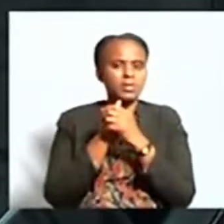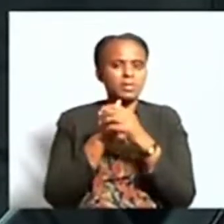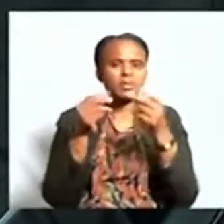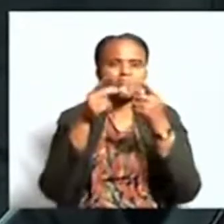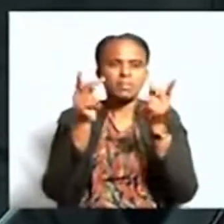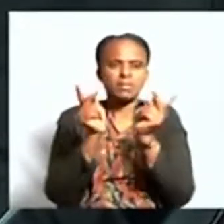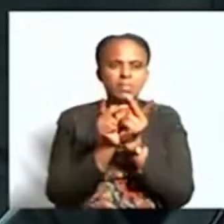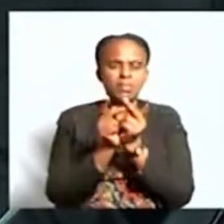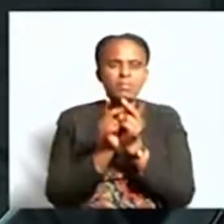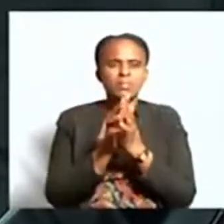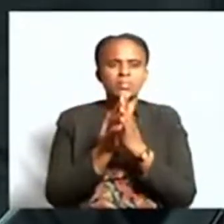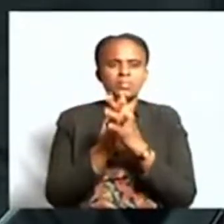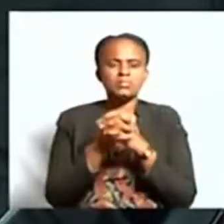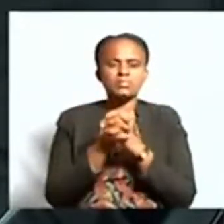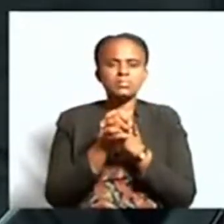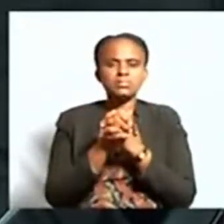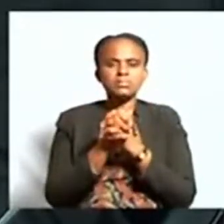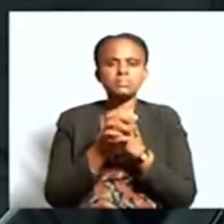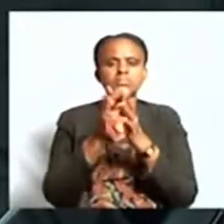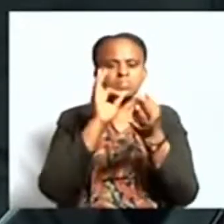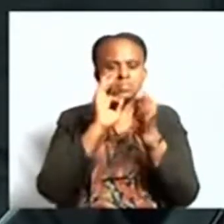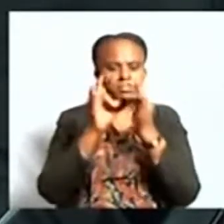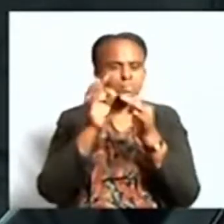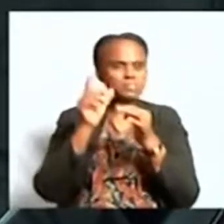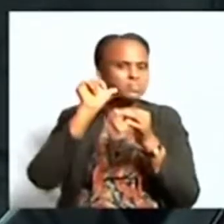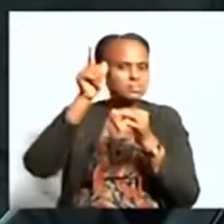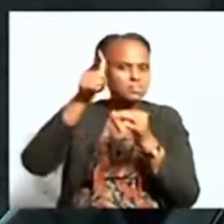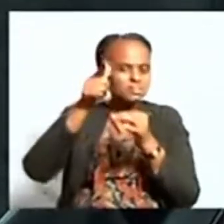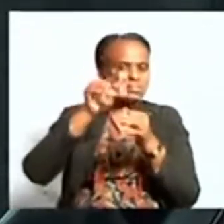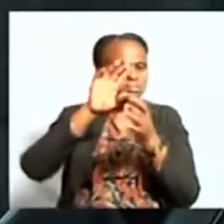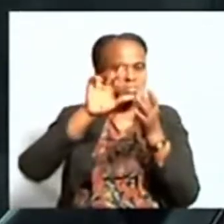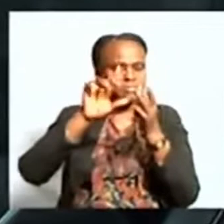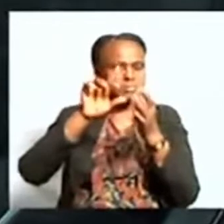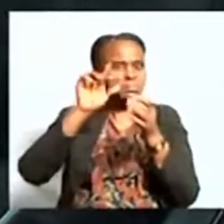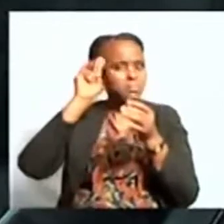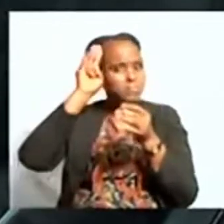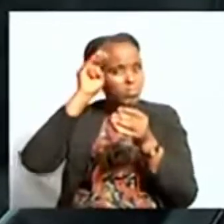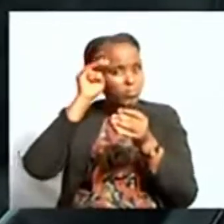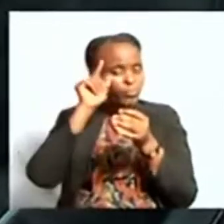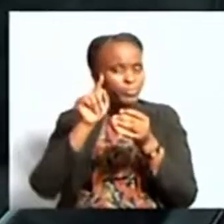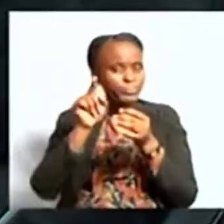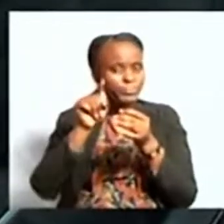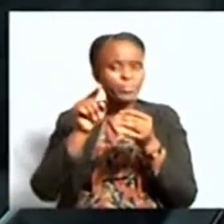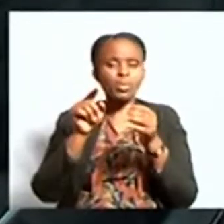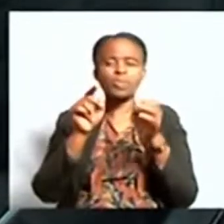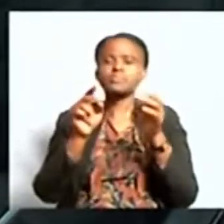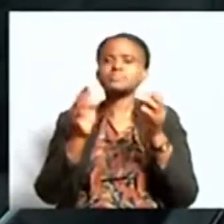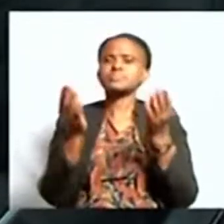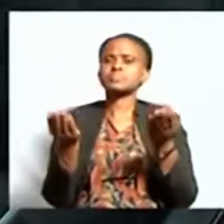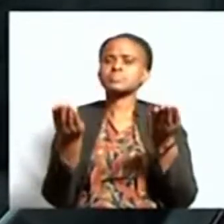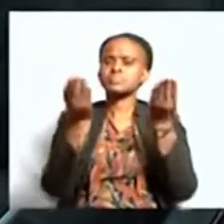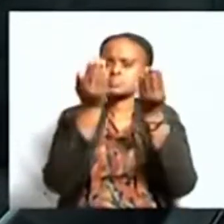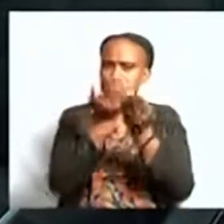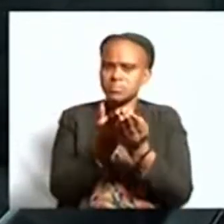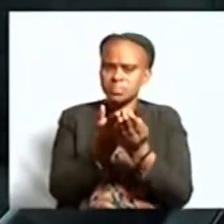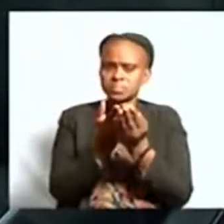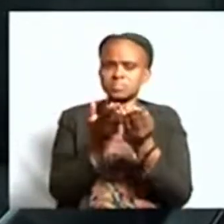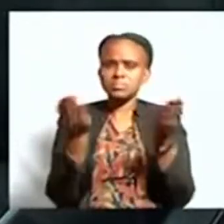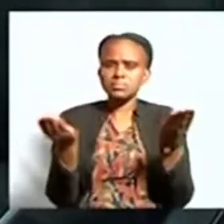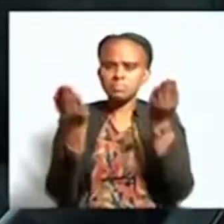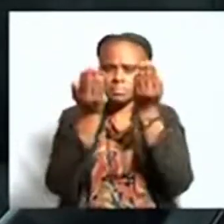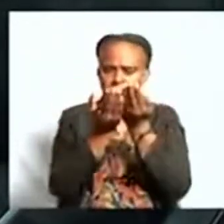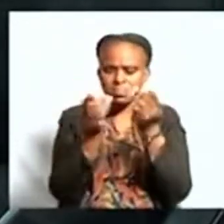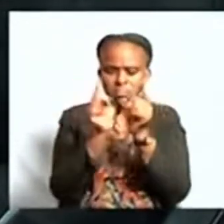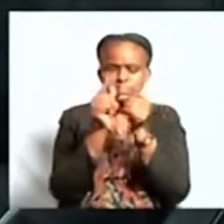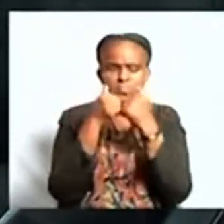position. So if later on then the ministry reconciled and there's a new